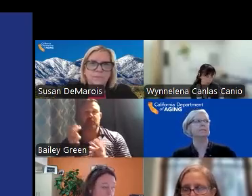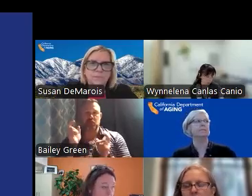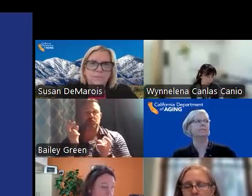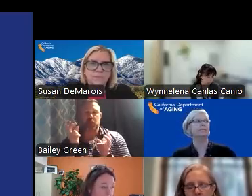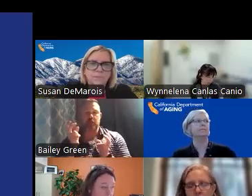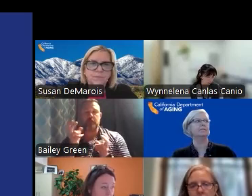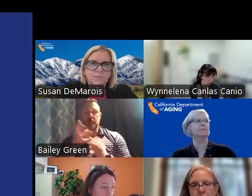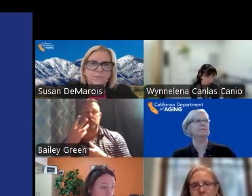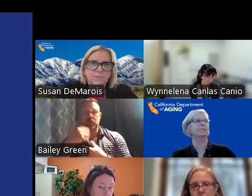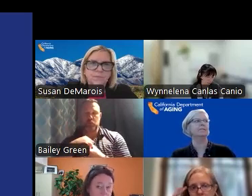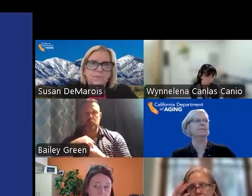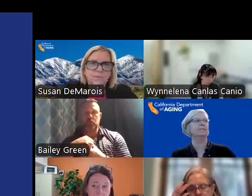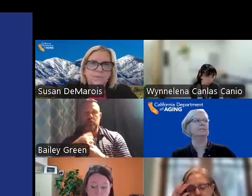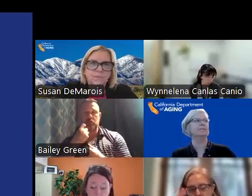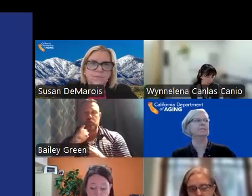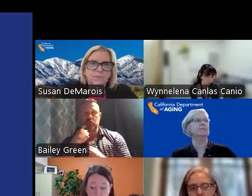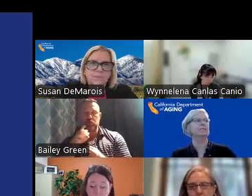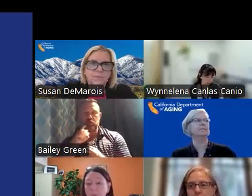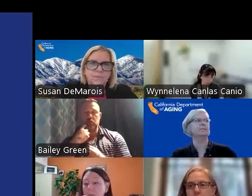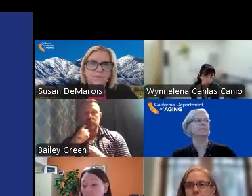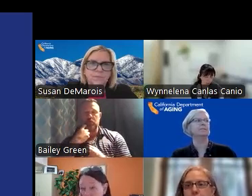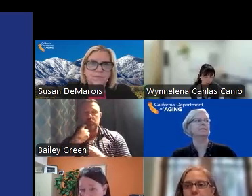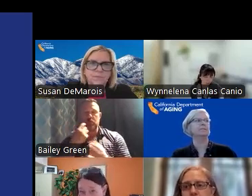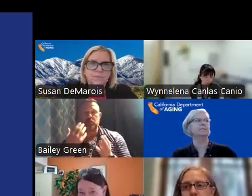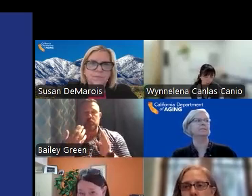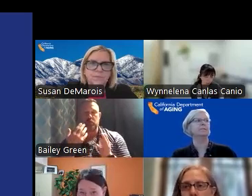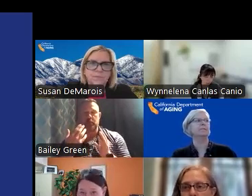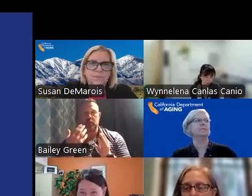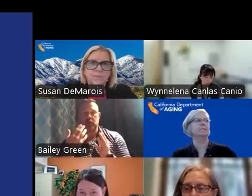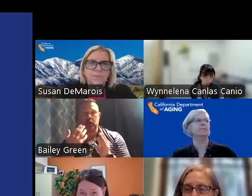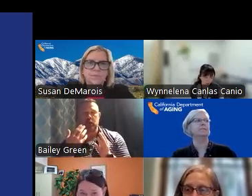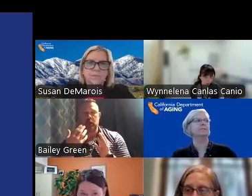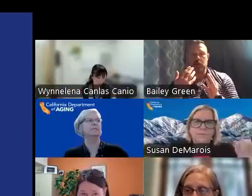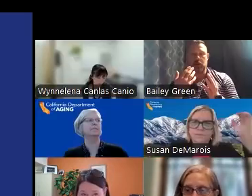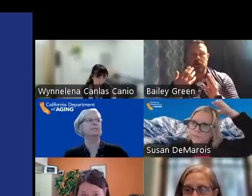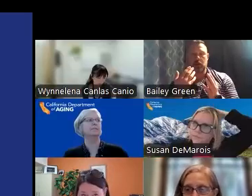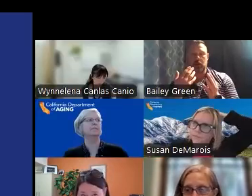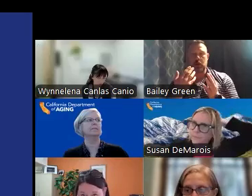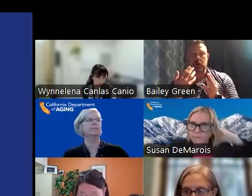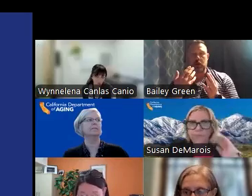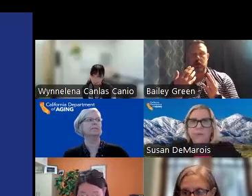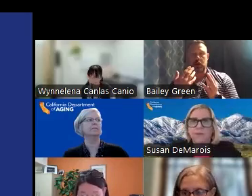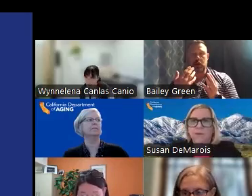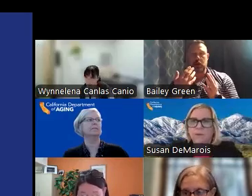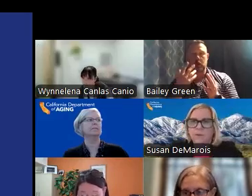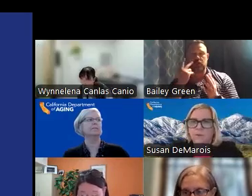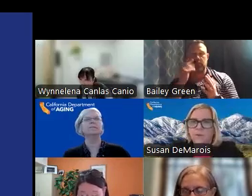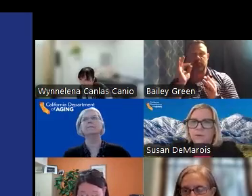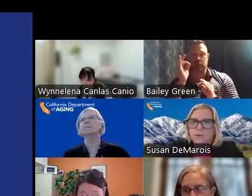were included earlier that we might, or that we will pursue in the